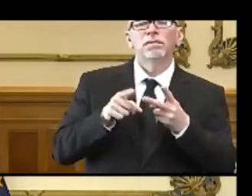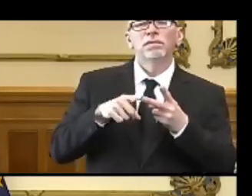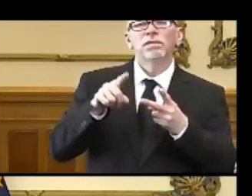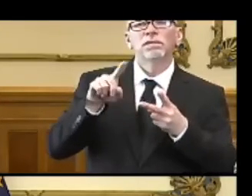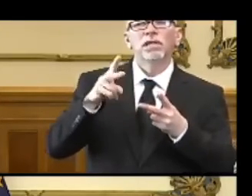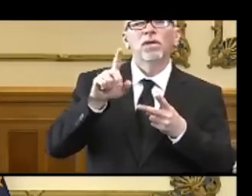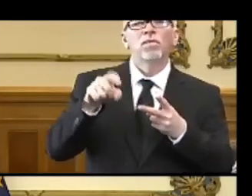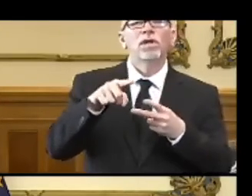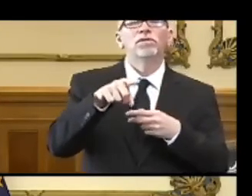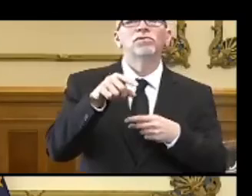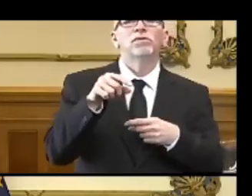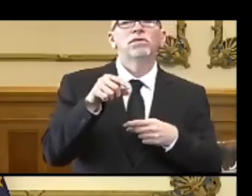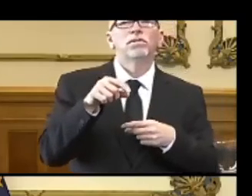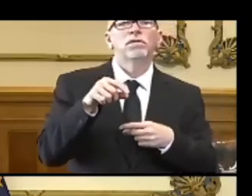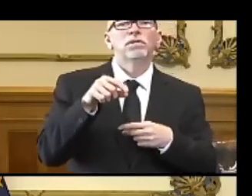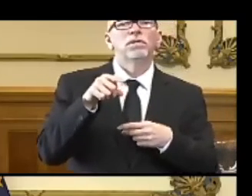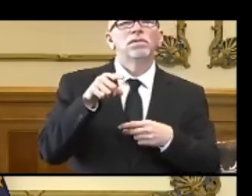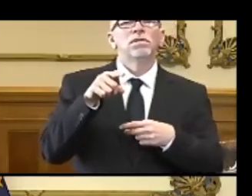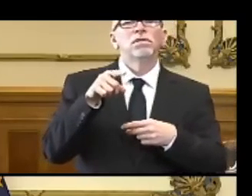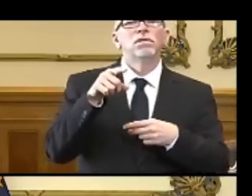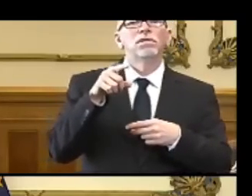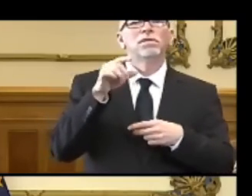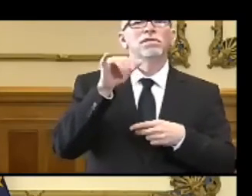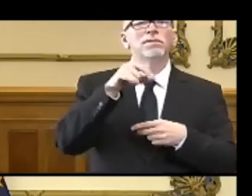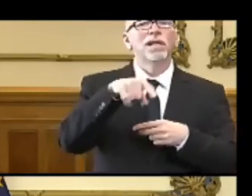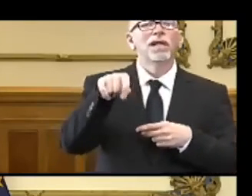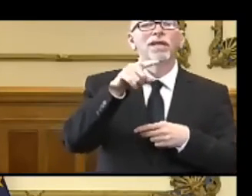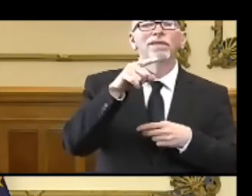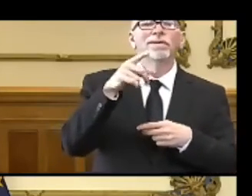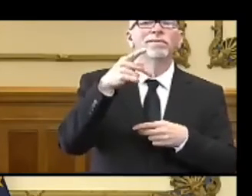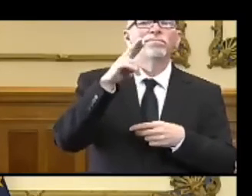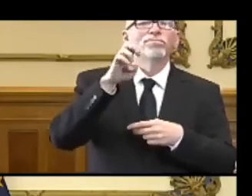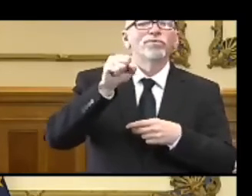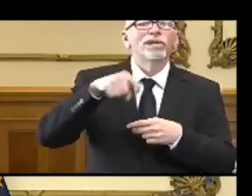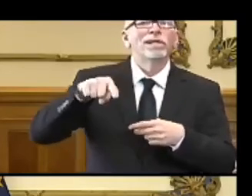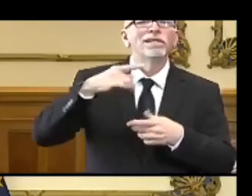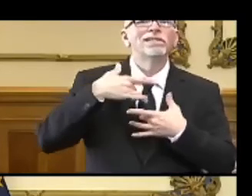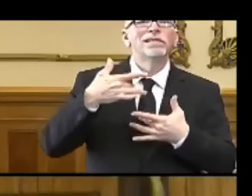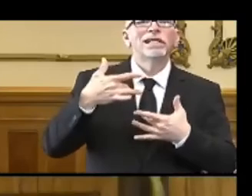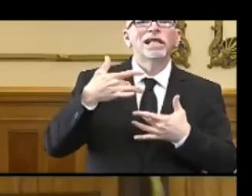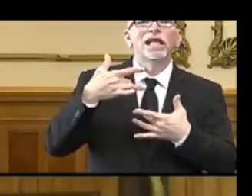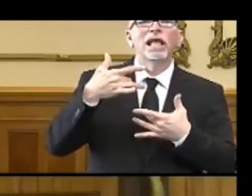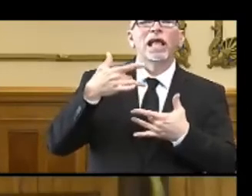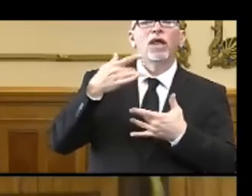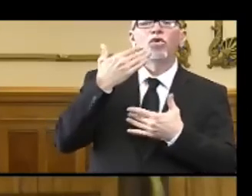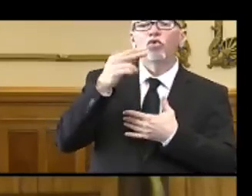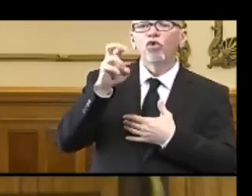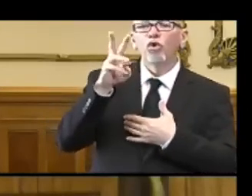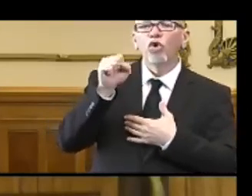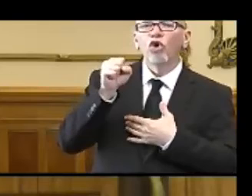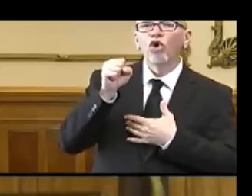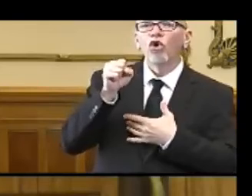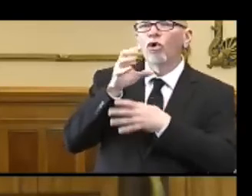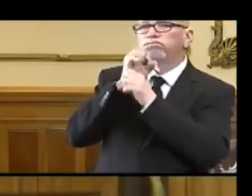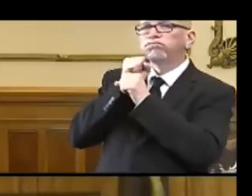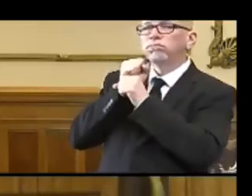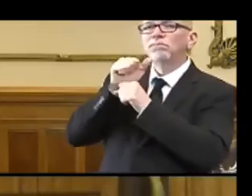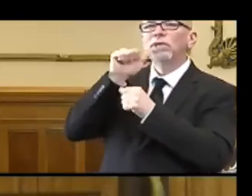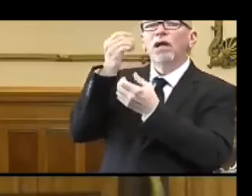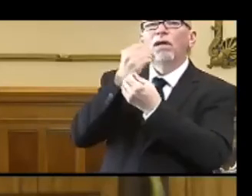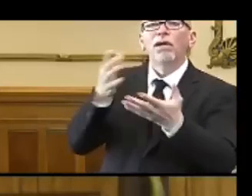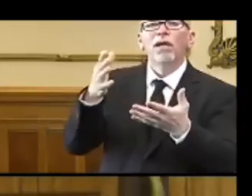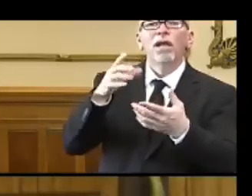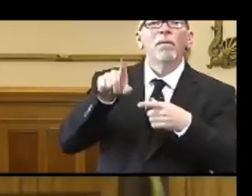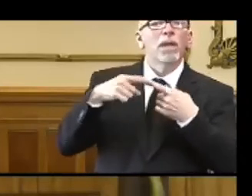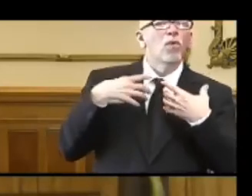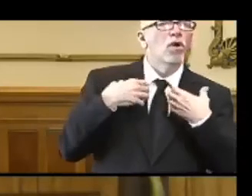is, us in the press, we've been accused of not sharing good news, to the public, either about